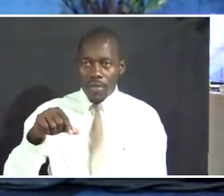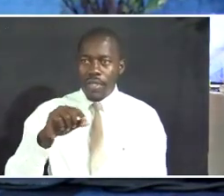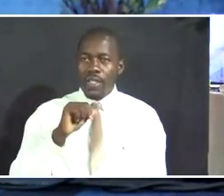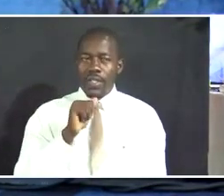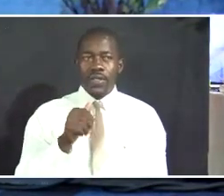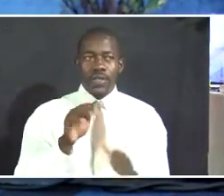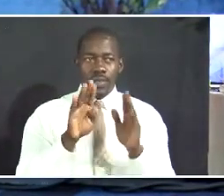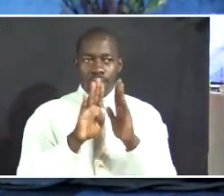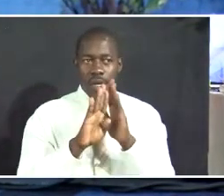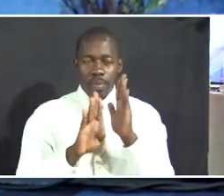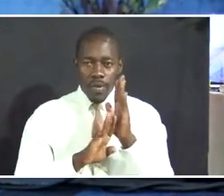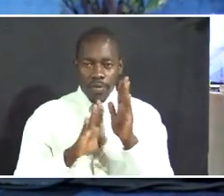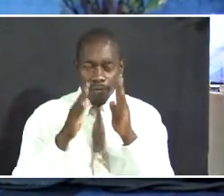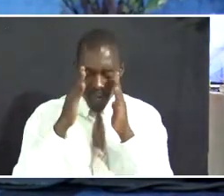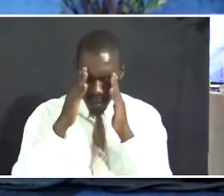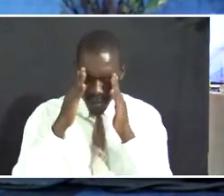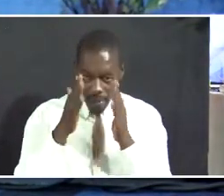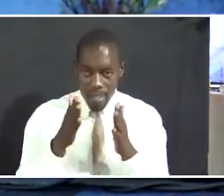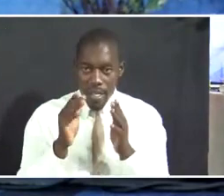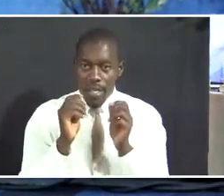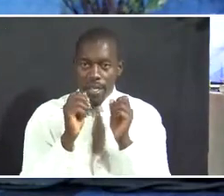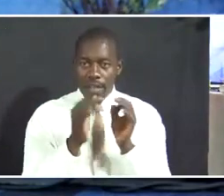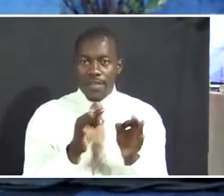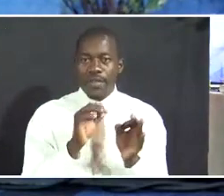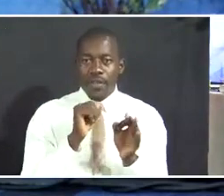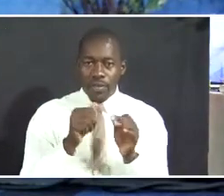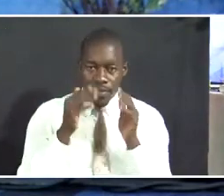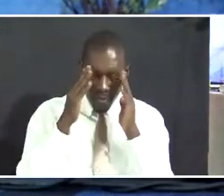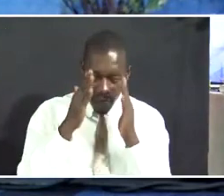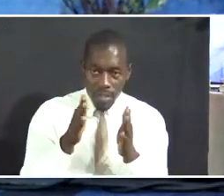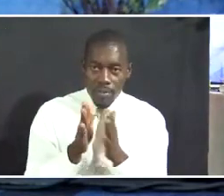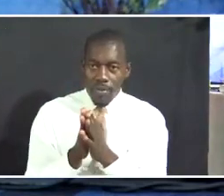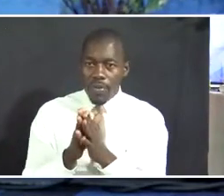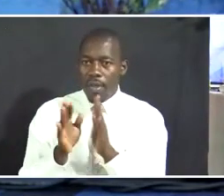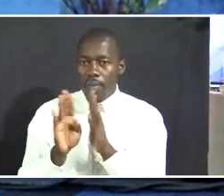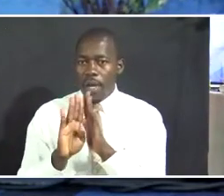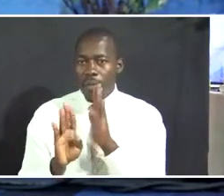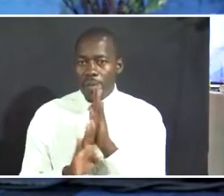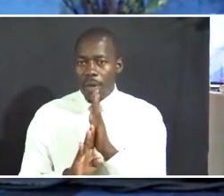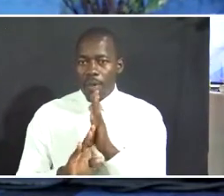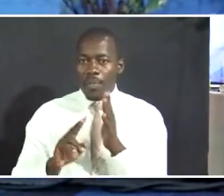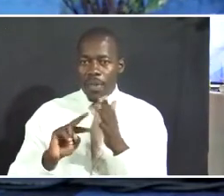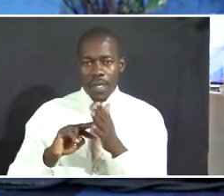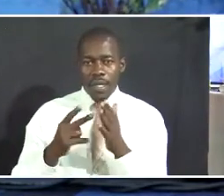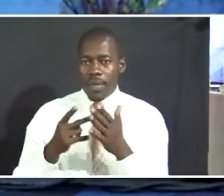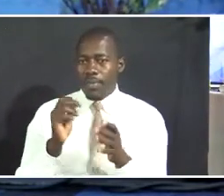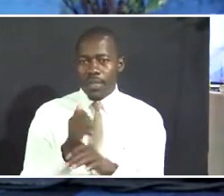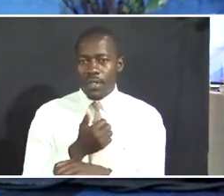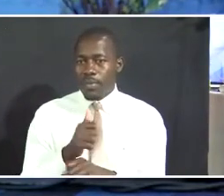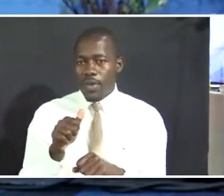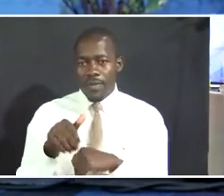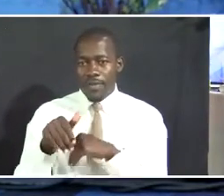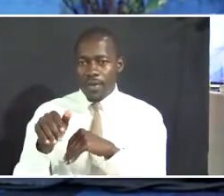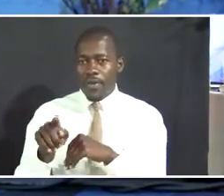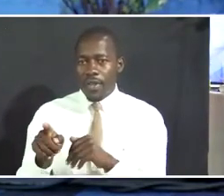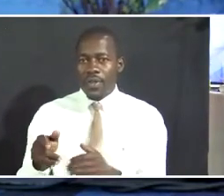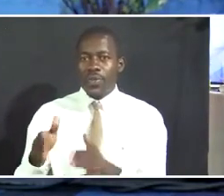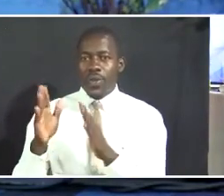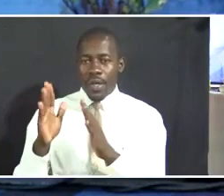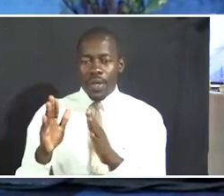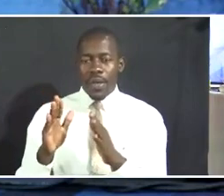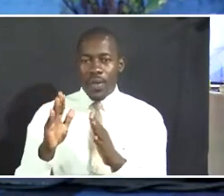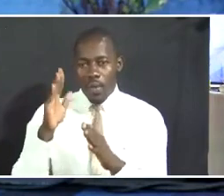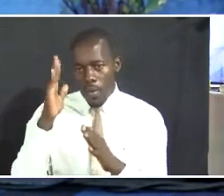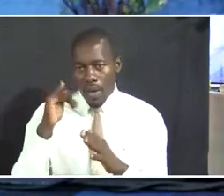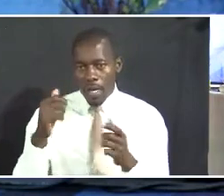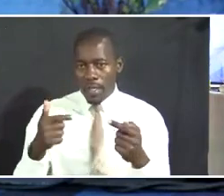biblical. When it is not biblical, it is not what we stand for as Adventists in education. It is contrary. We do not agree